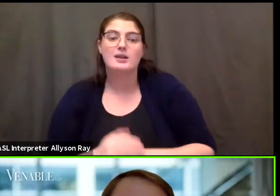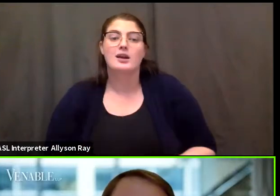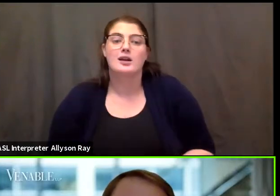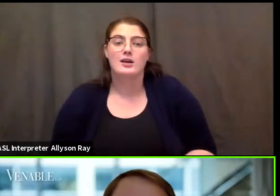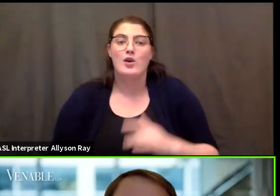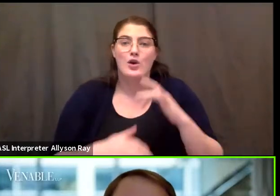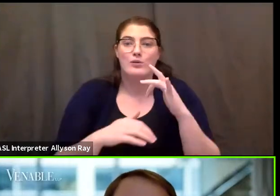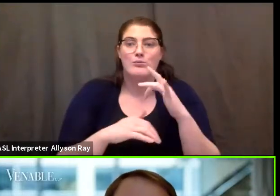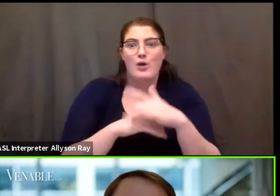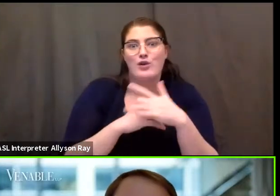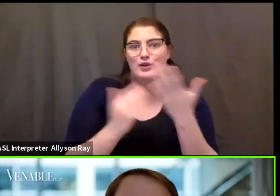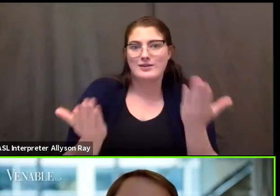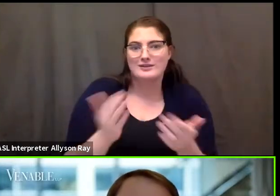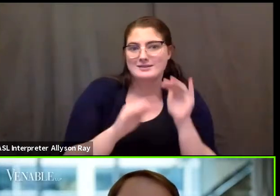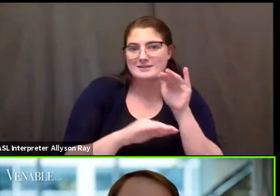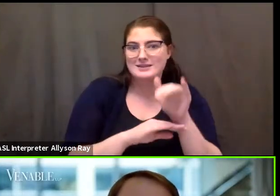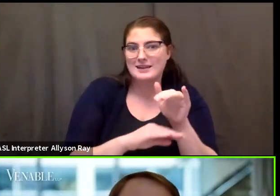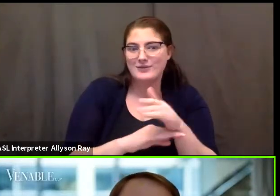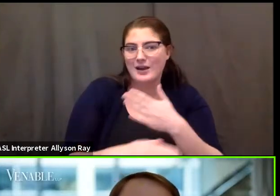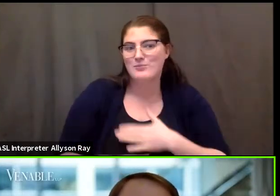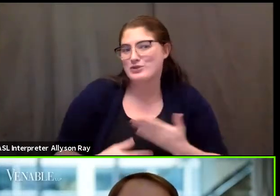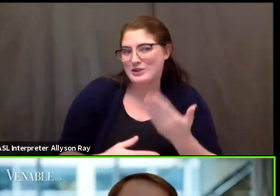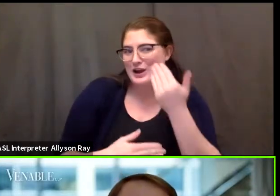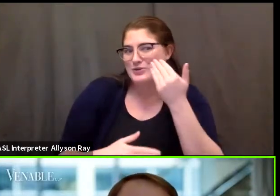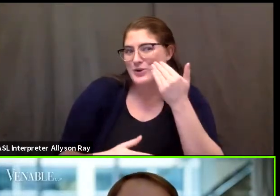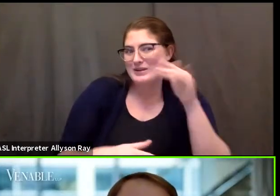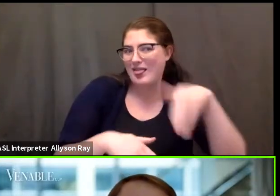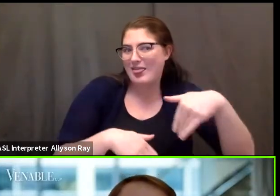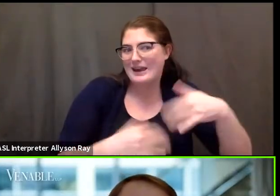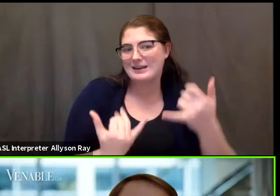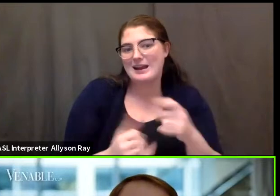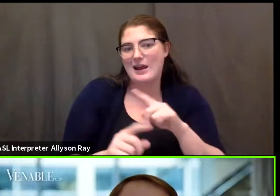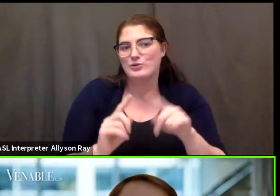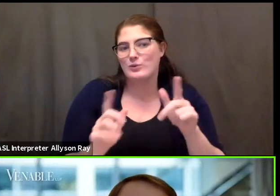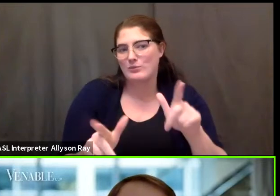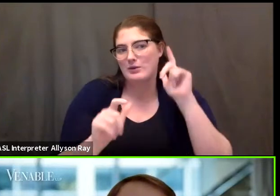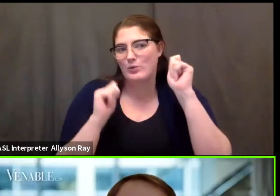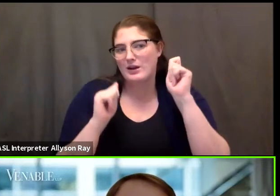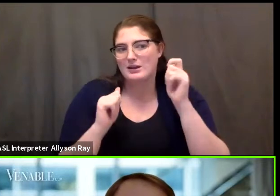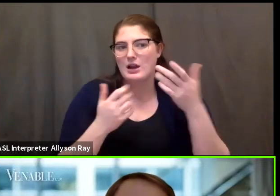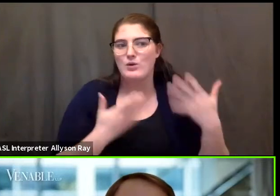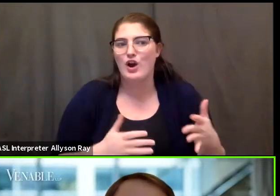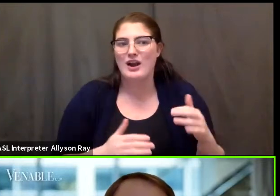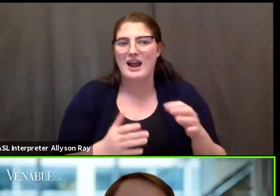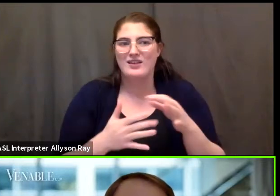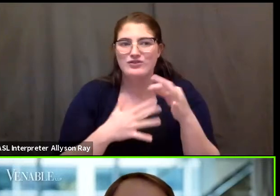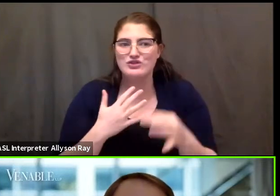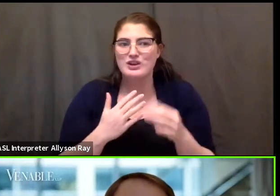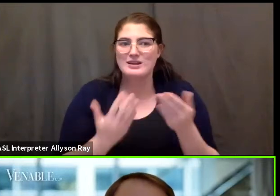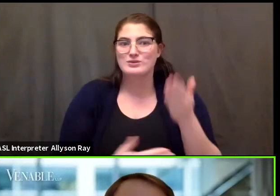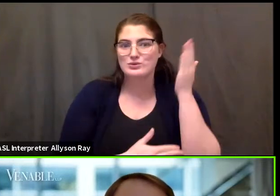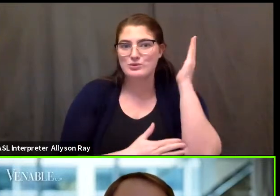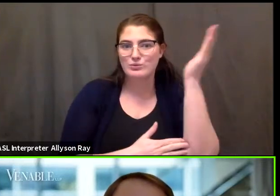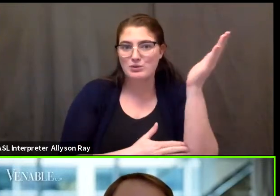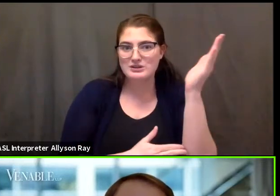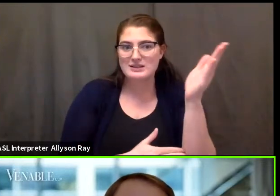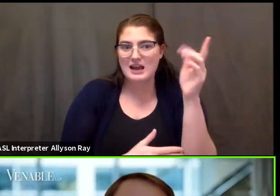earlier this evening. I appreciate it. I know it's late, so we'll be quick. We already had a chance to present to